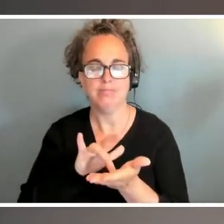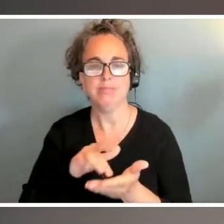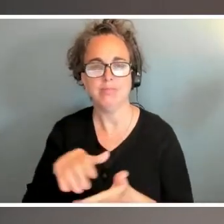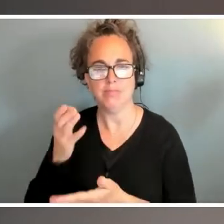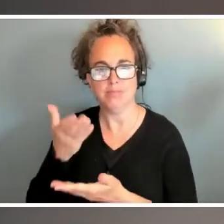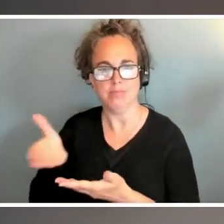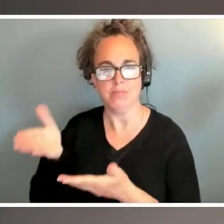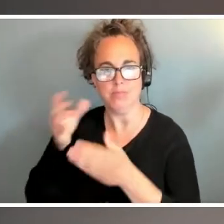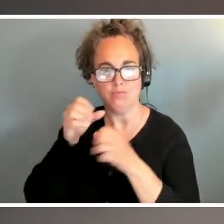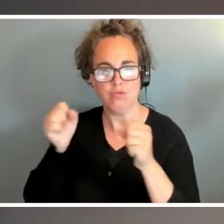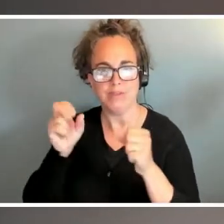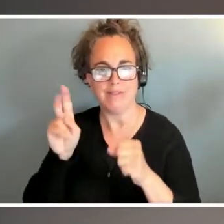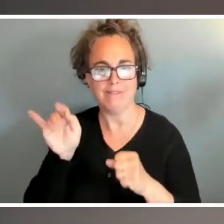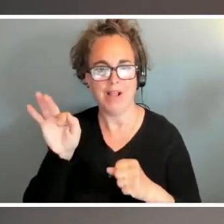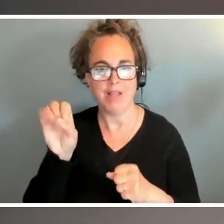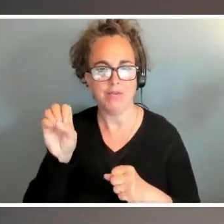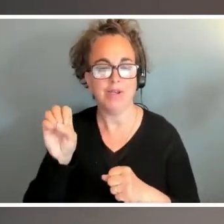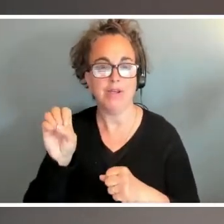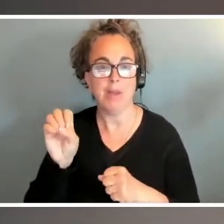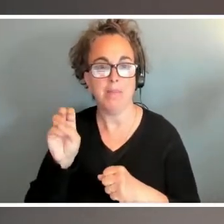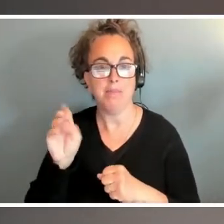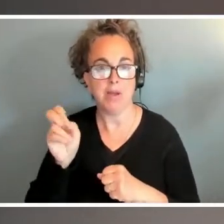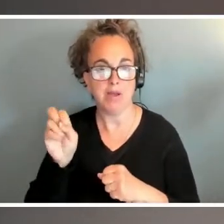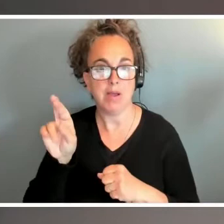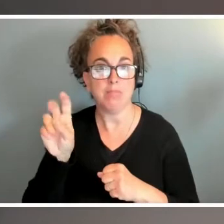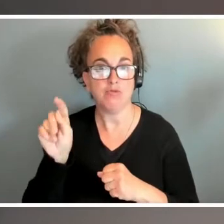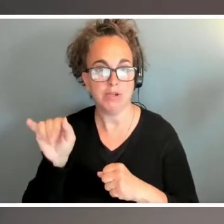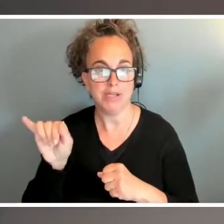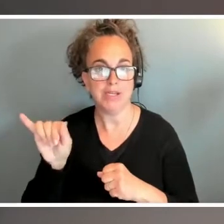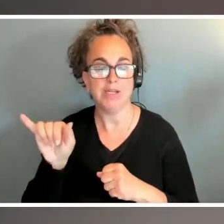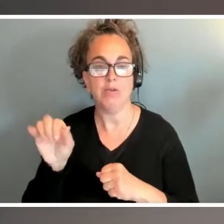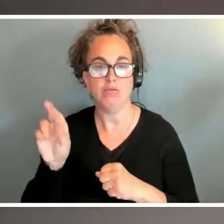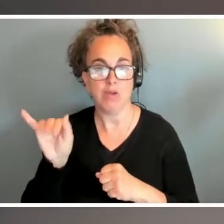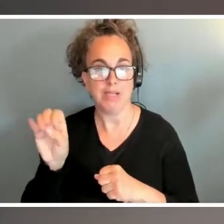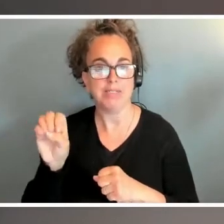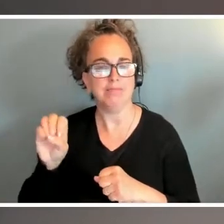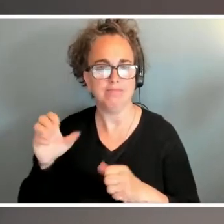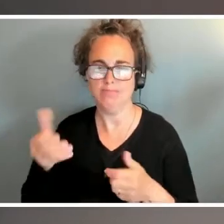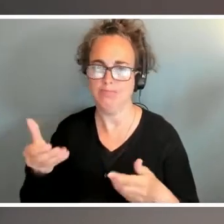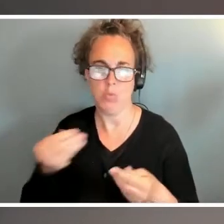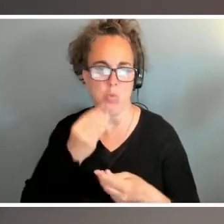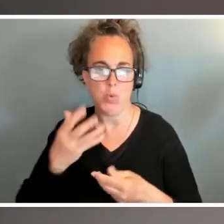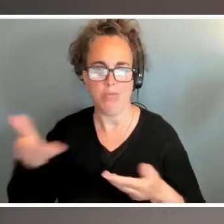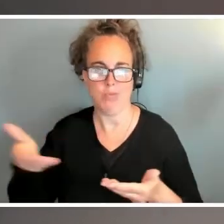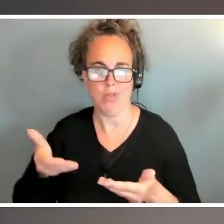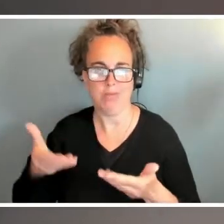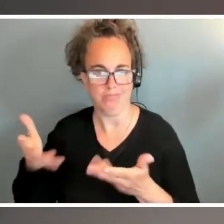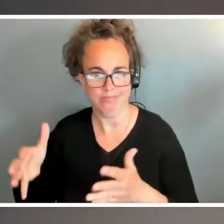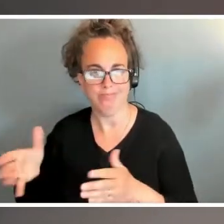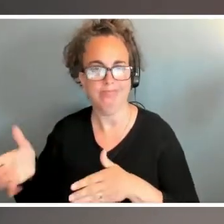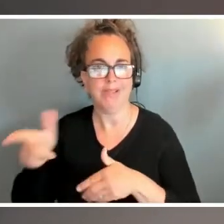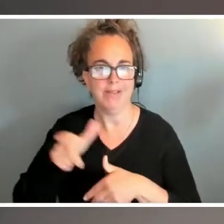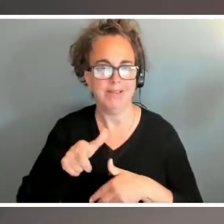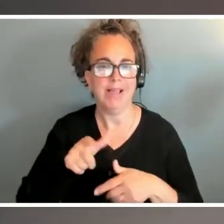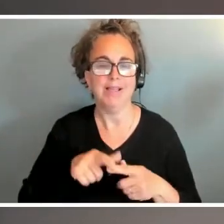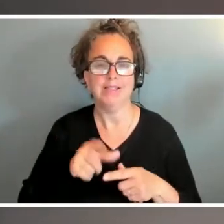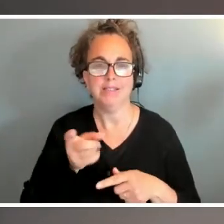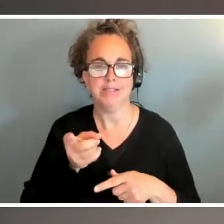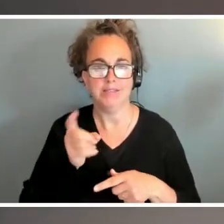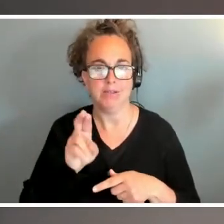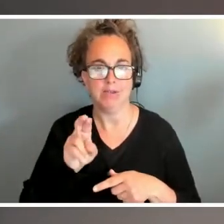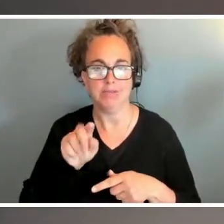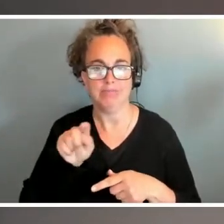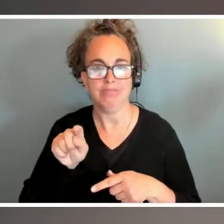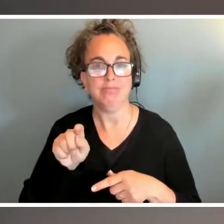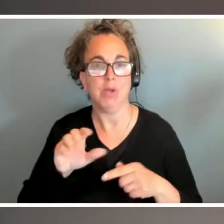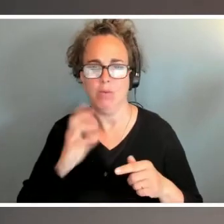Valerie Montgomery Rice, kicked us off with a warm welcome. Then Dr. George Rust set the stage for the day with a compelling and inspiring opening